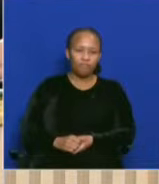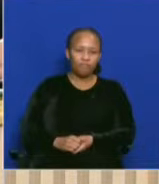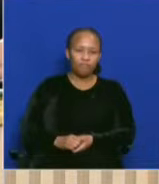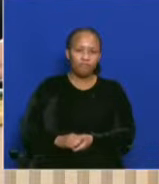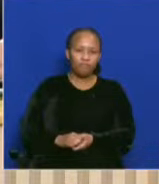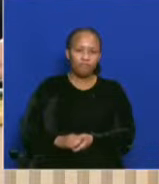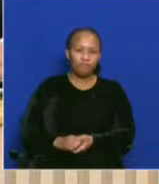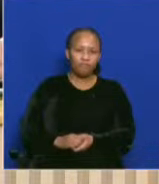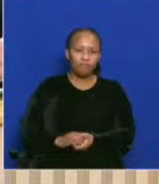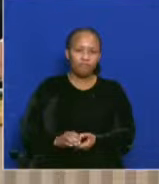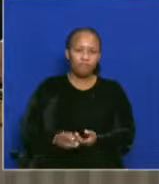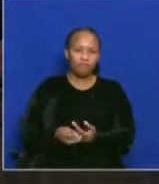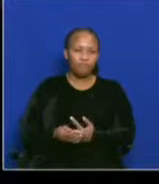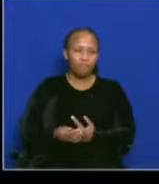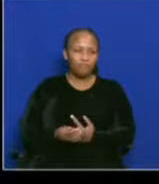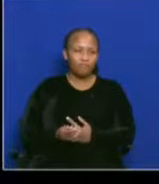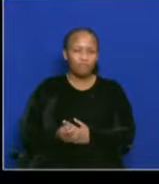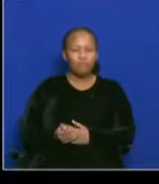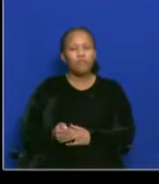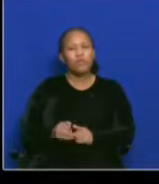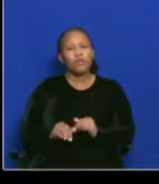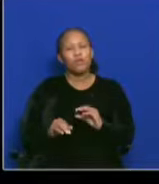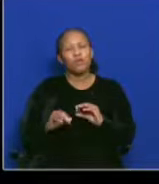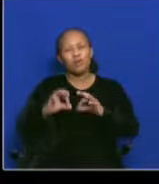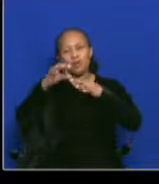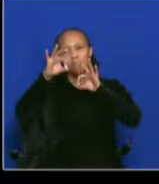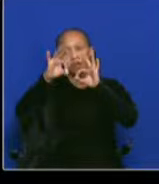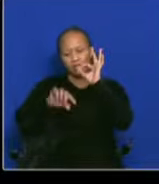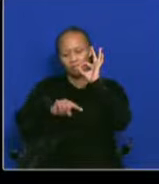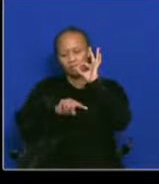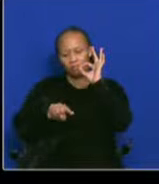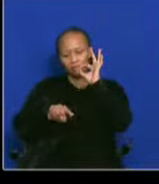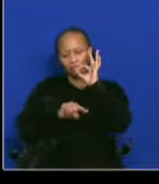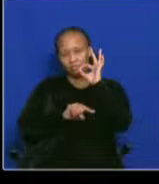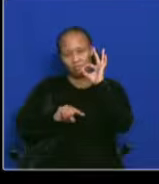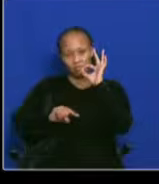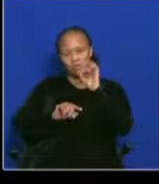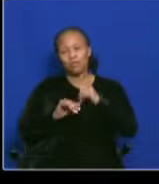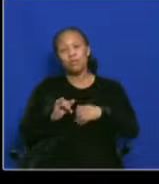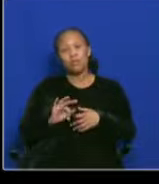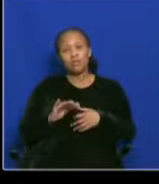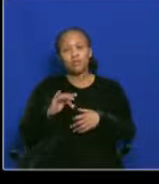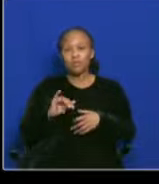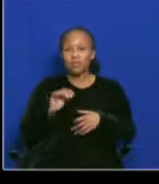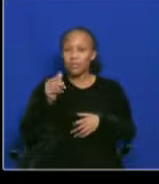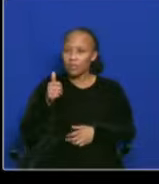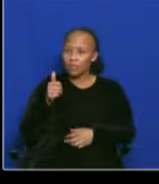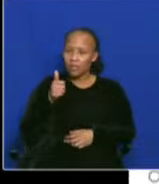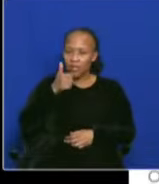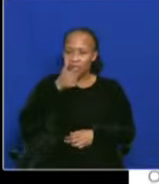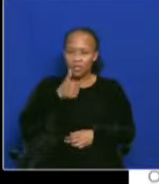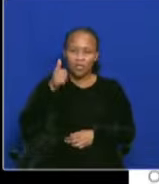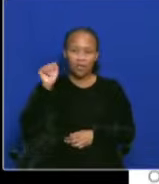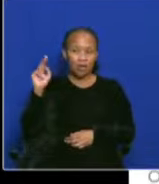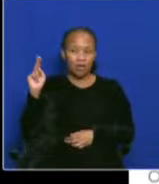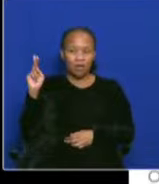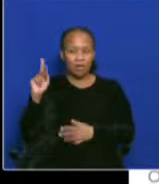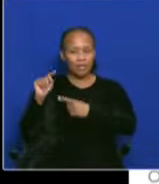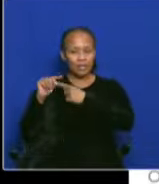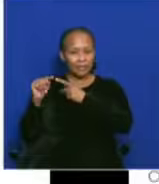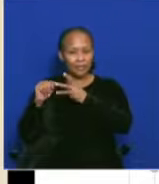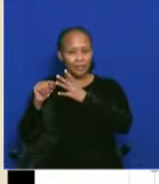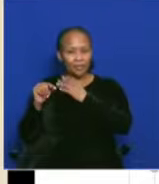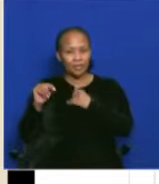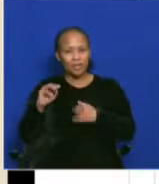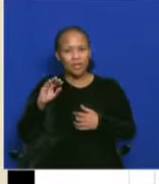And at the bottom of that page, Mr. Sayed sends General Khan details of an IPID tender, bid number